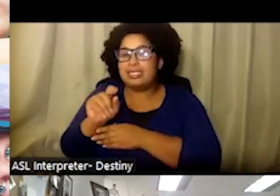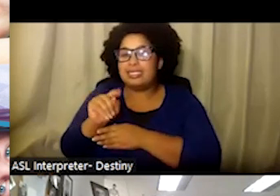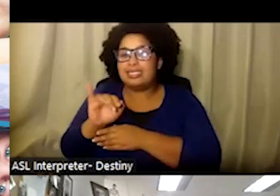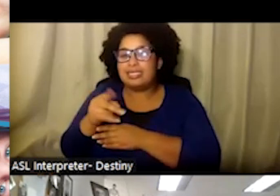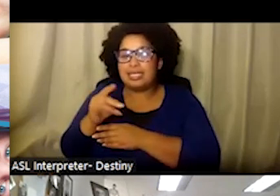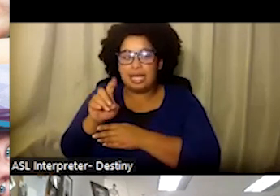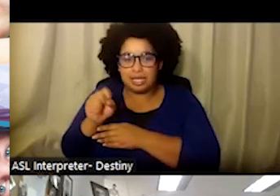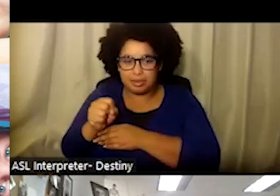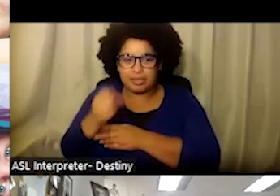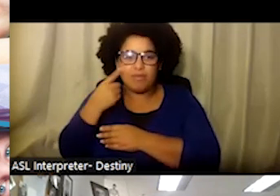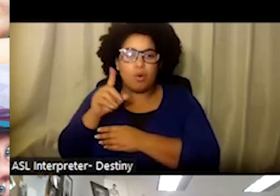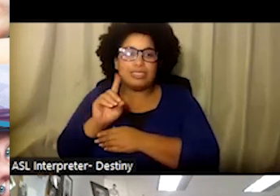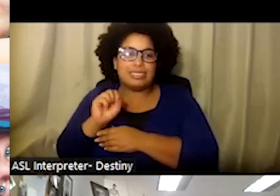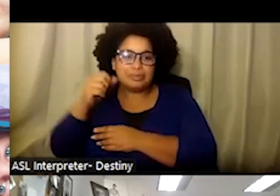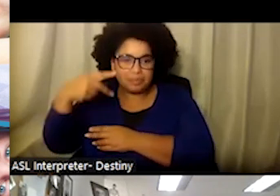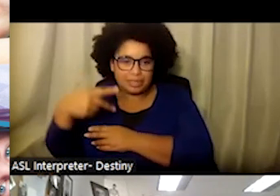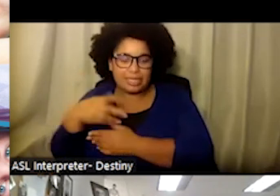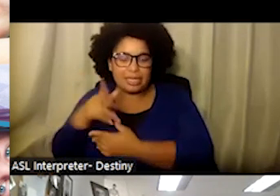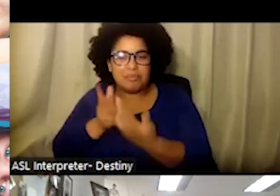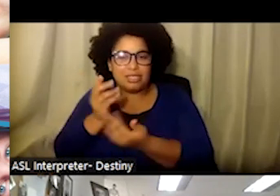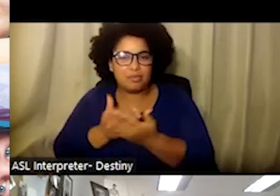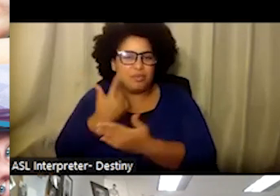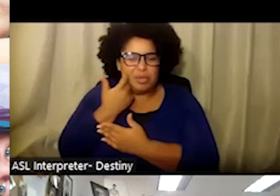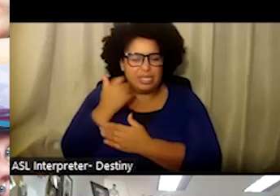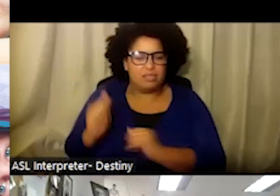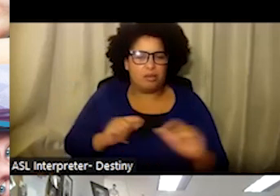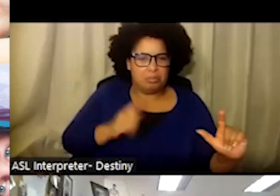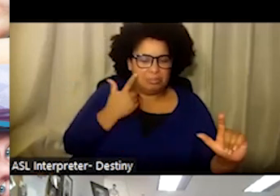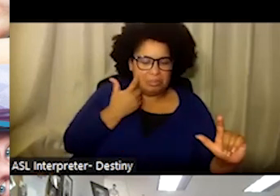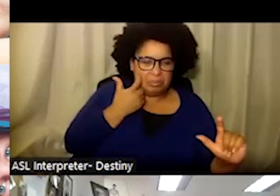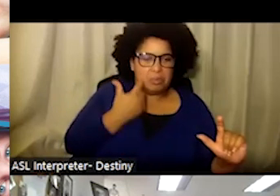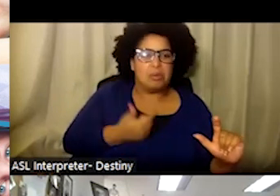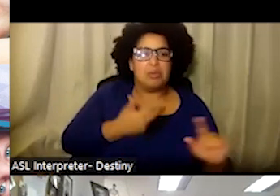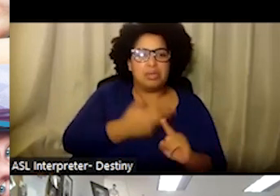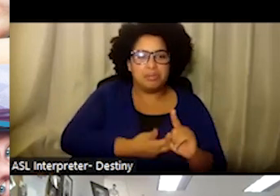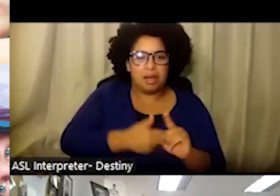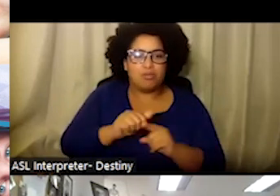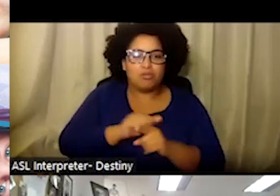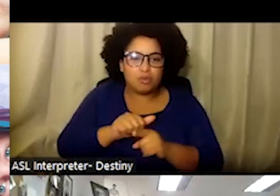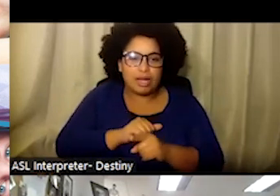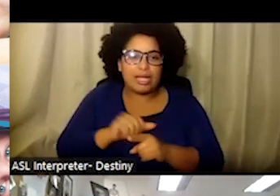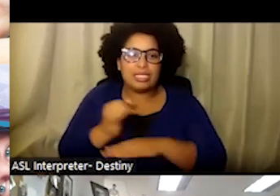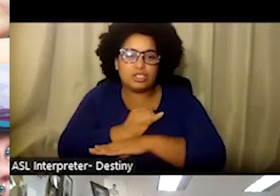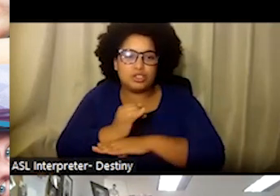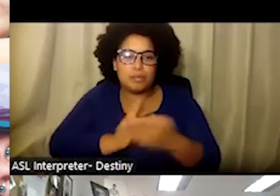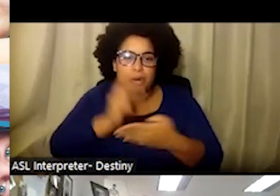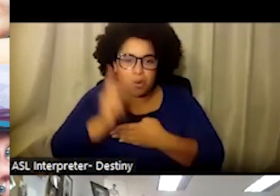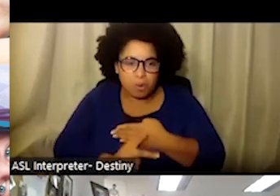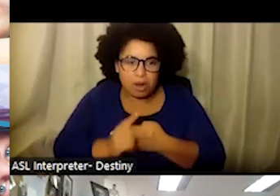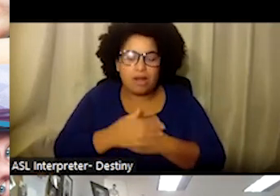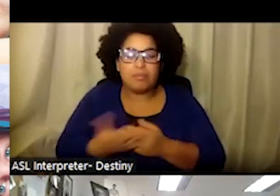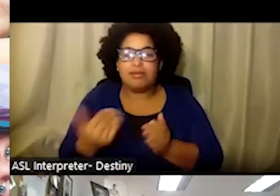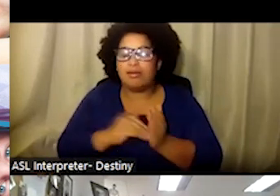directly links into some of the points that were made. The 3-month DSP training and internship program,